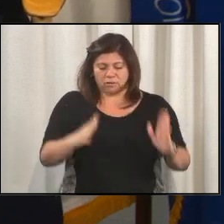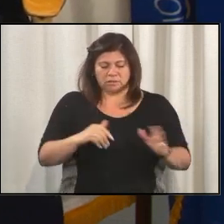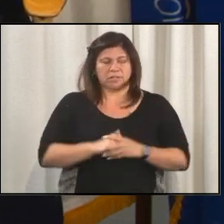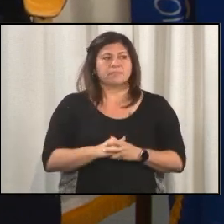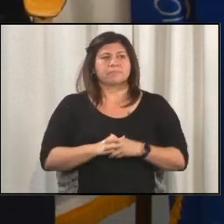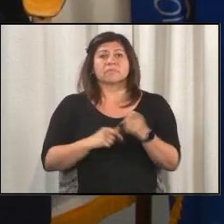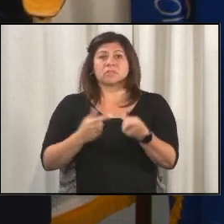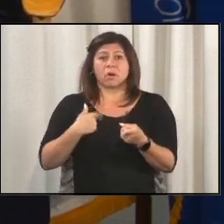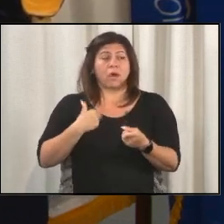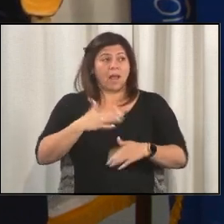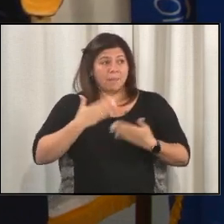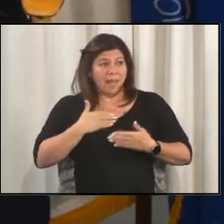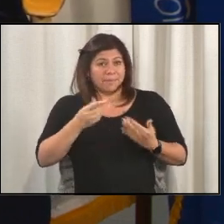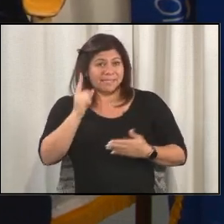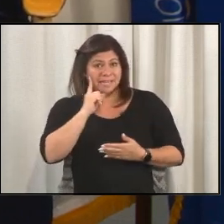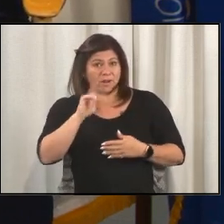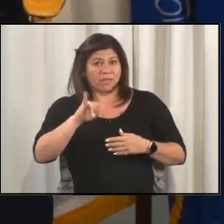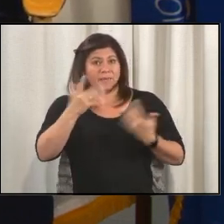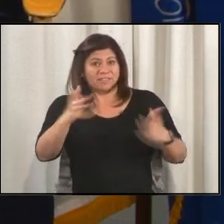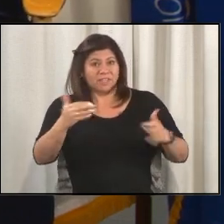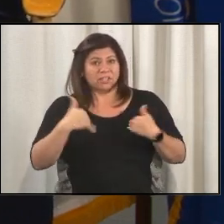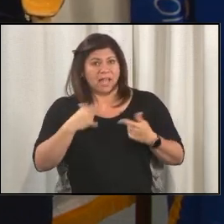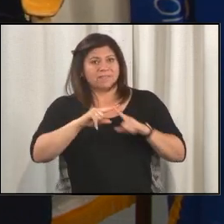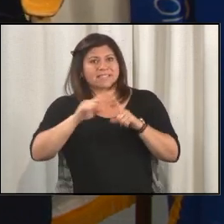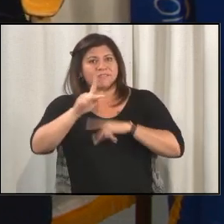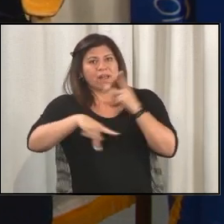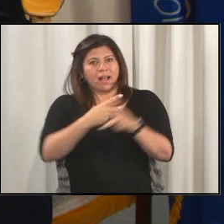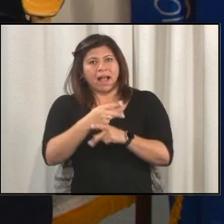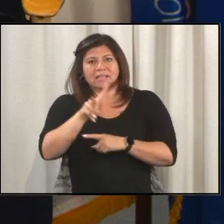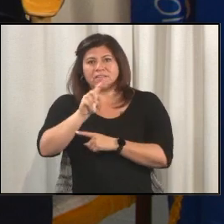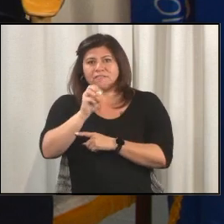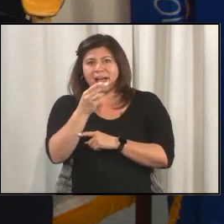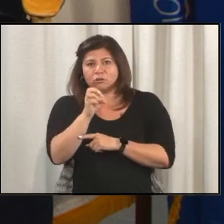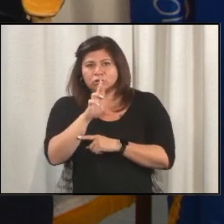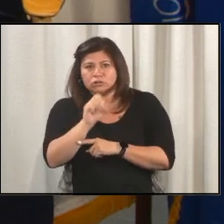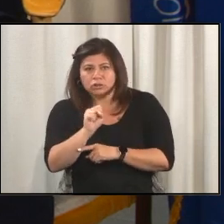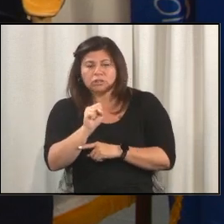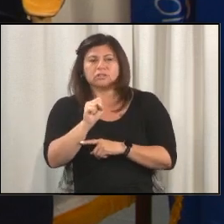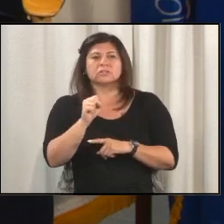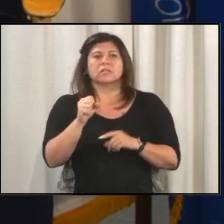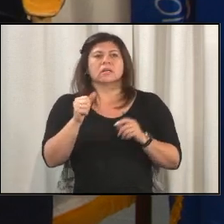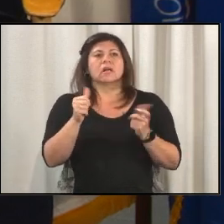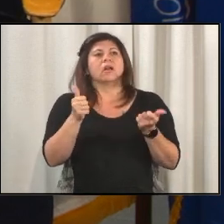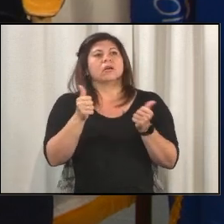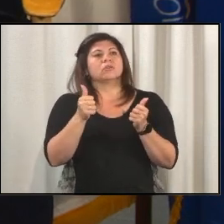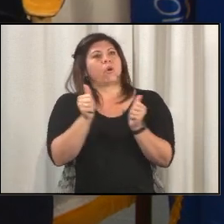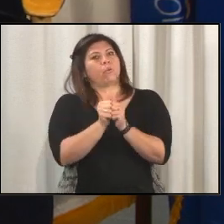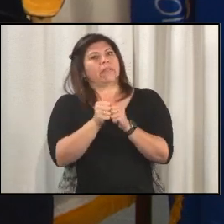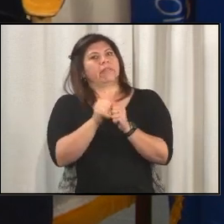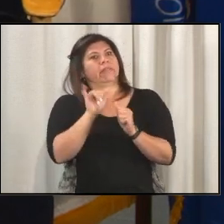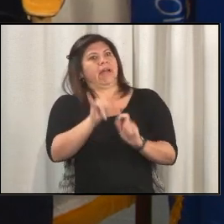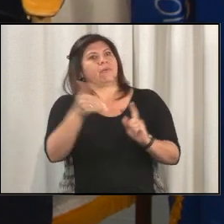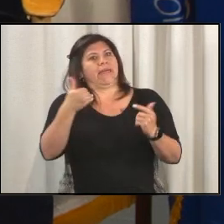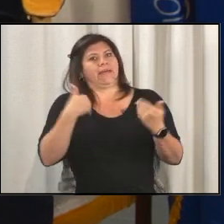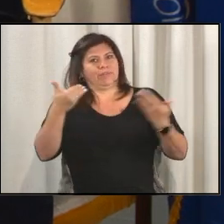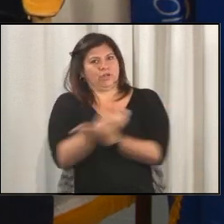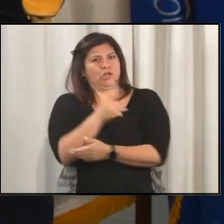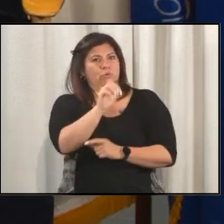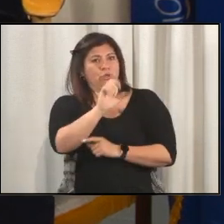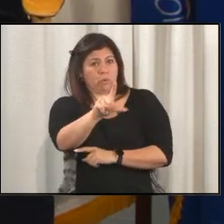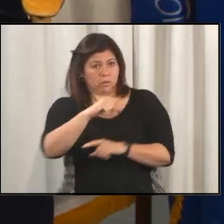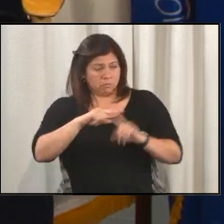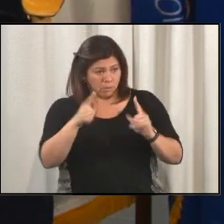a number of different types of vouchers, and this new stability housing voucher is a new tool. So do we have any other